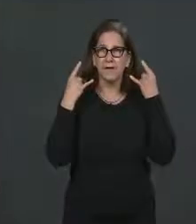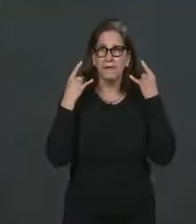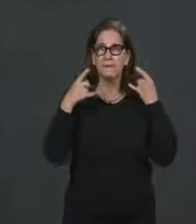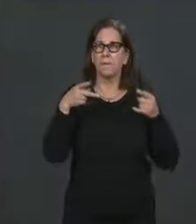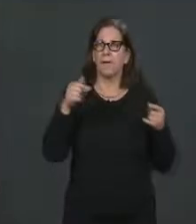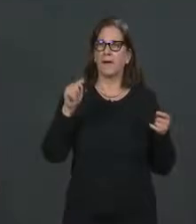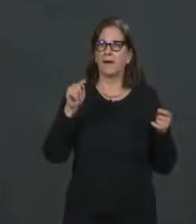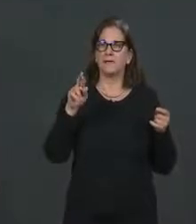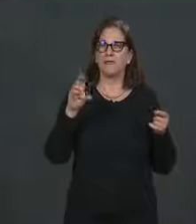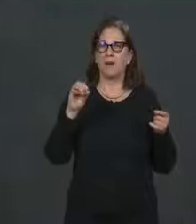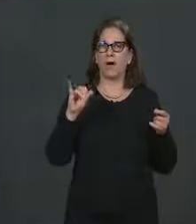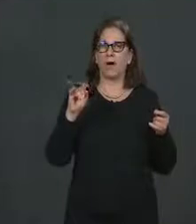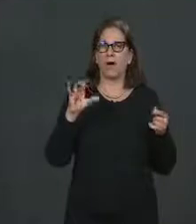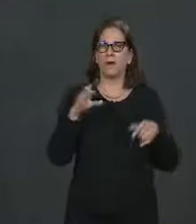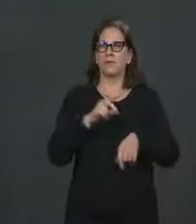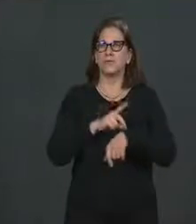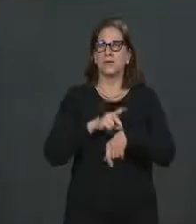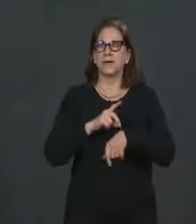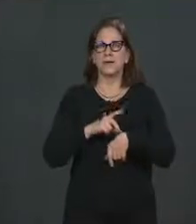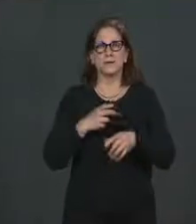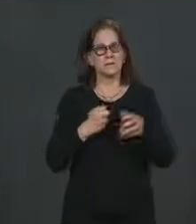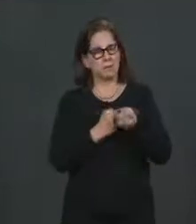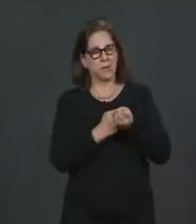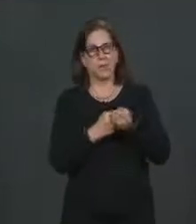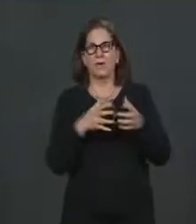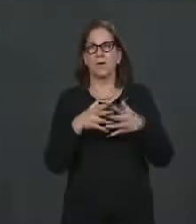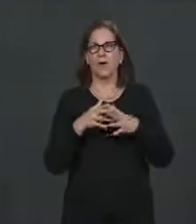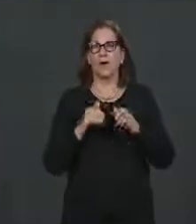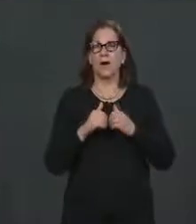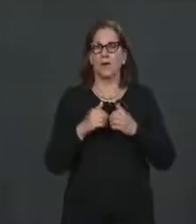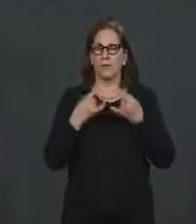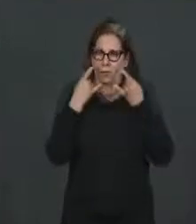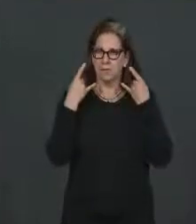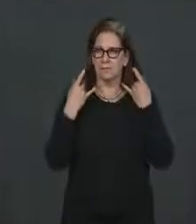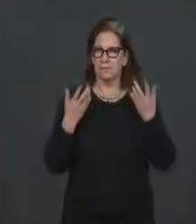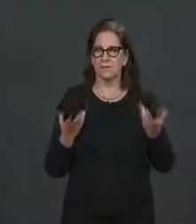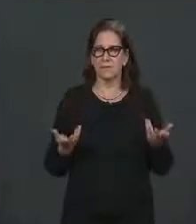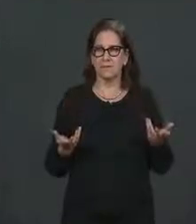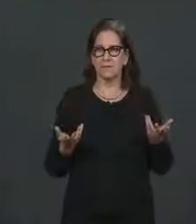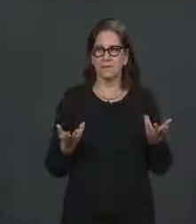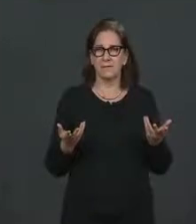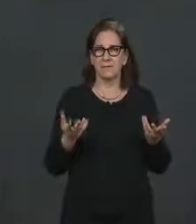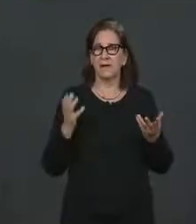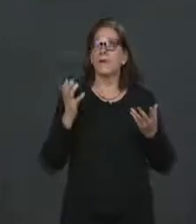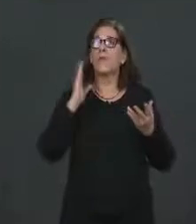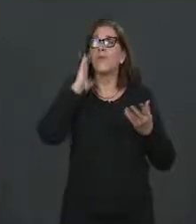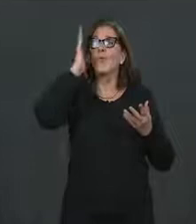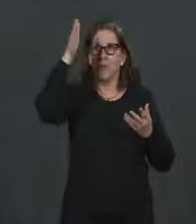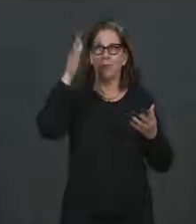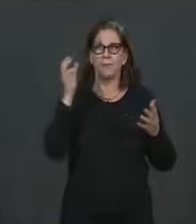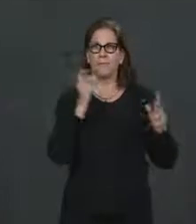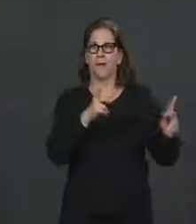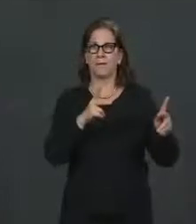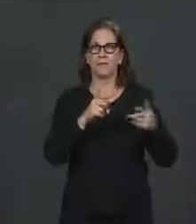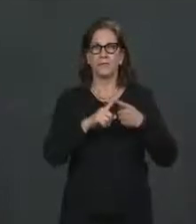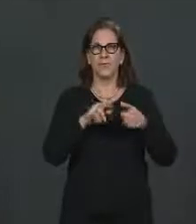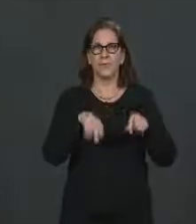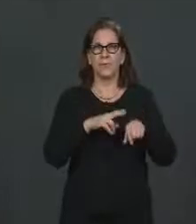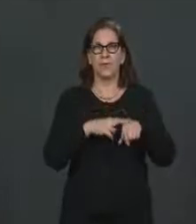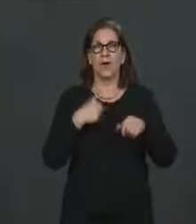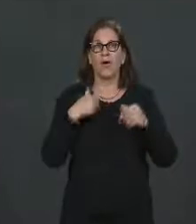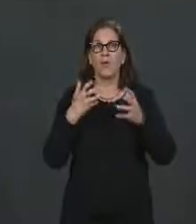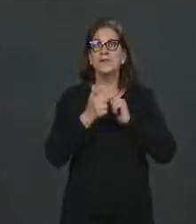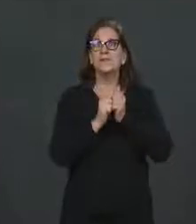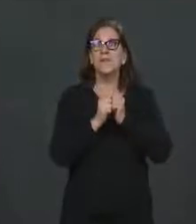way we ever get back to normal. To cheer together in stadiums full of fans. To